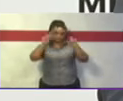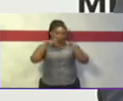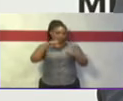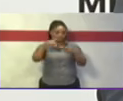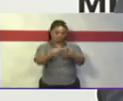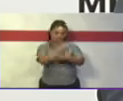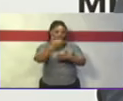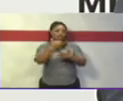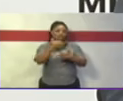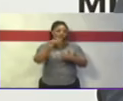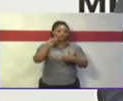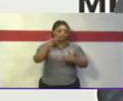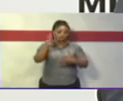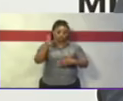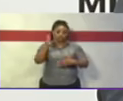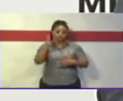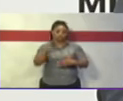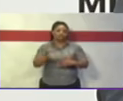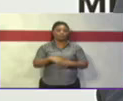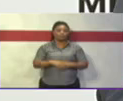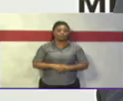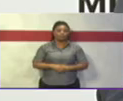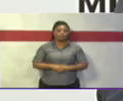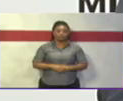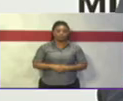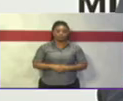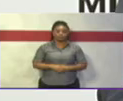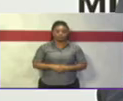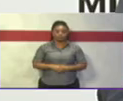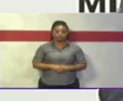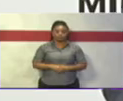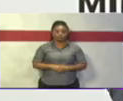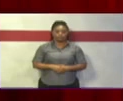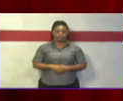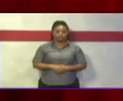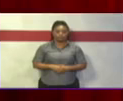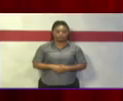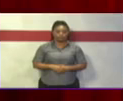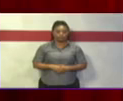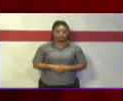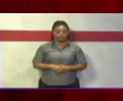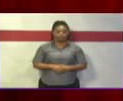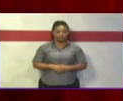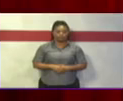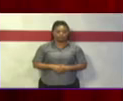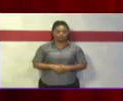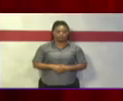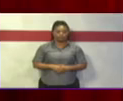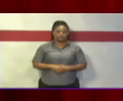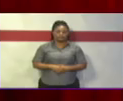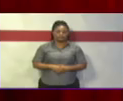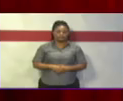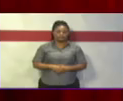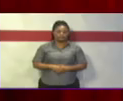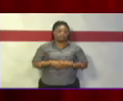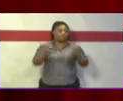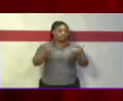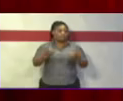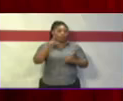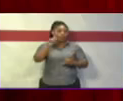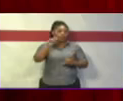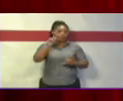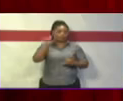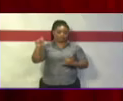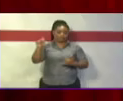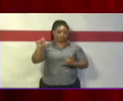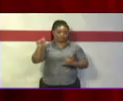interest and concern, including mu. Thank you very much, CMO. We move to TTT for